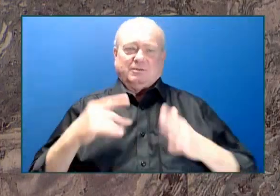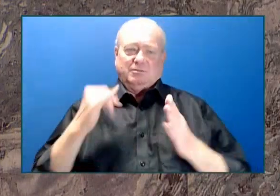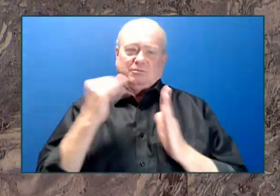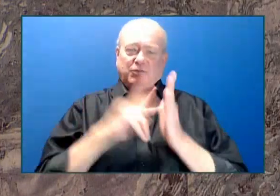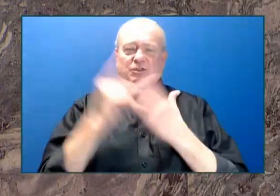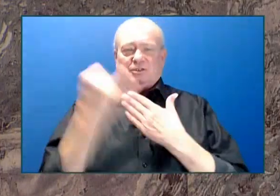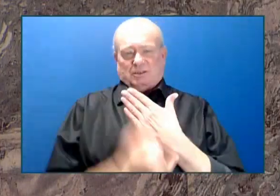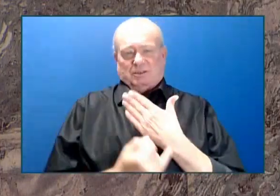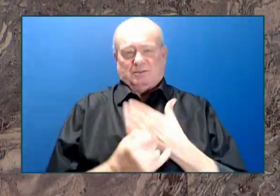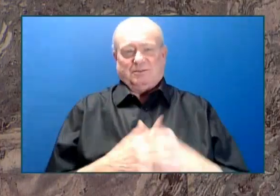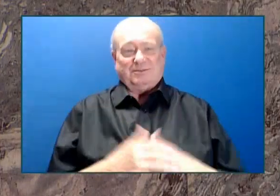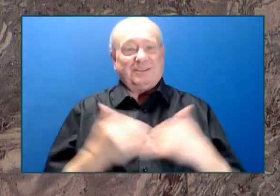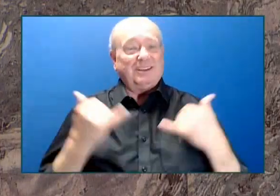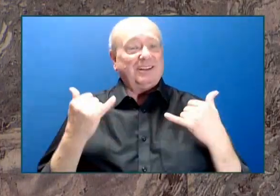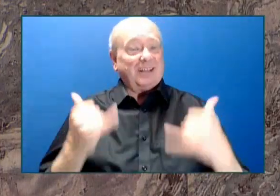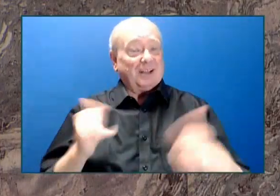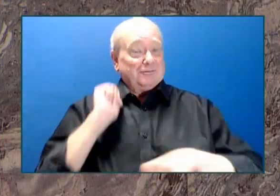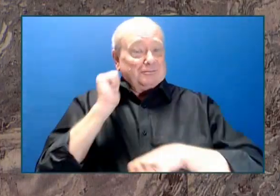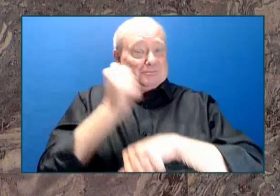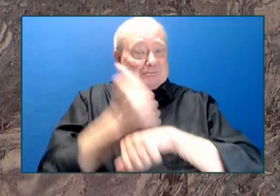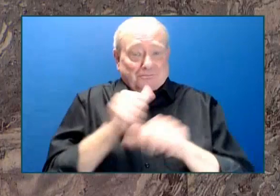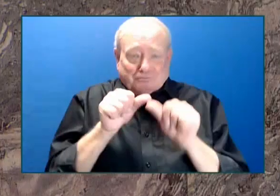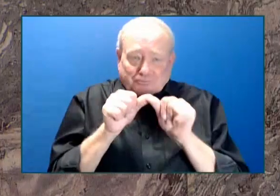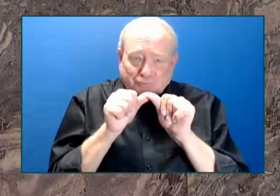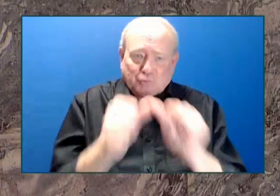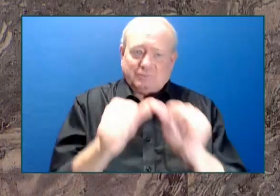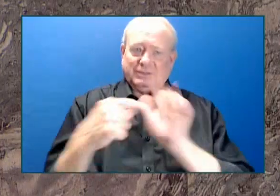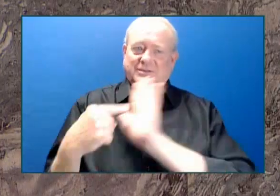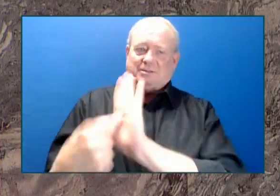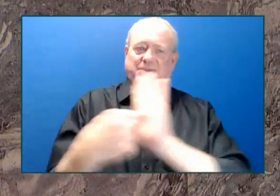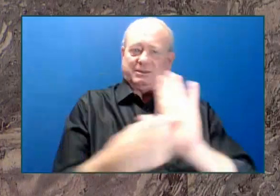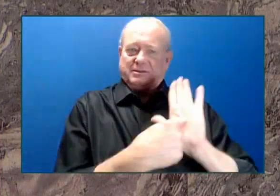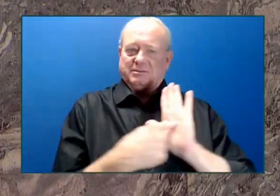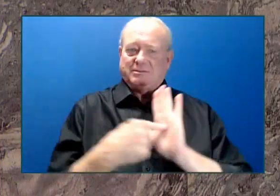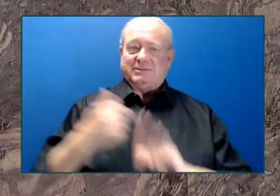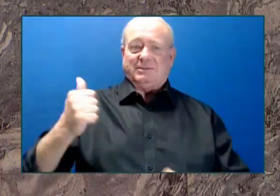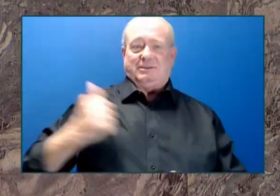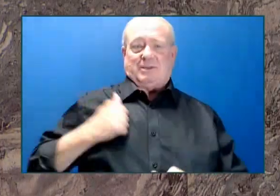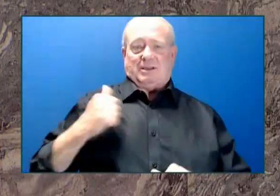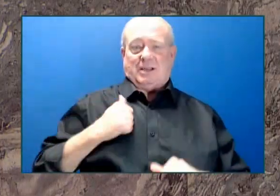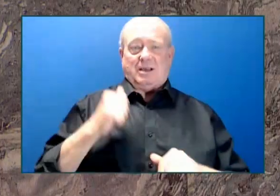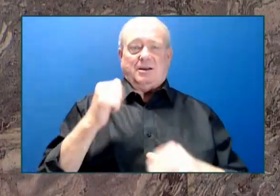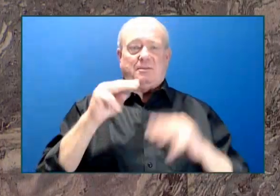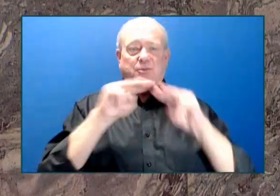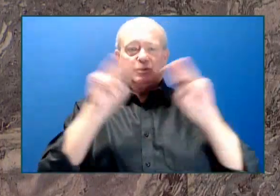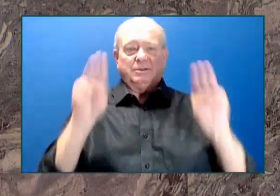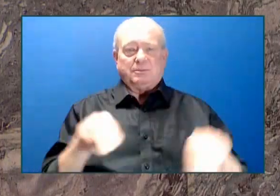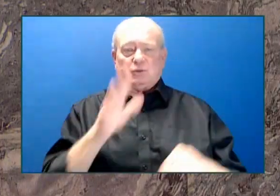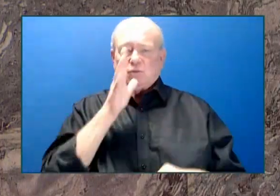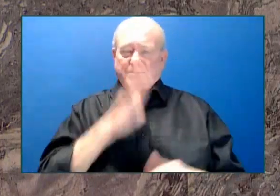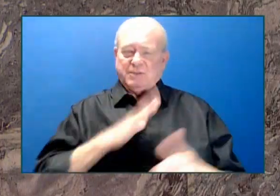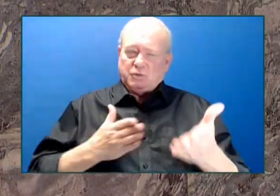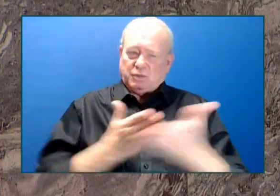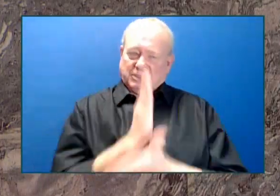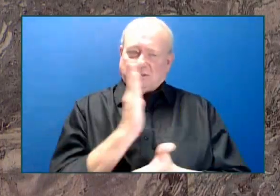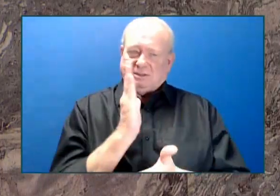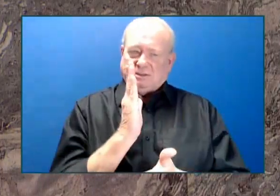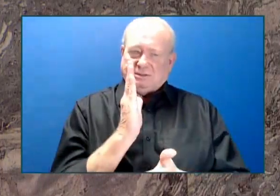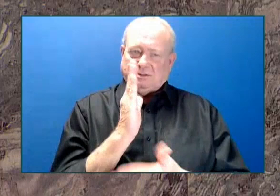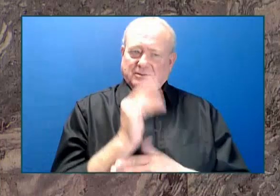Museum of Human Rights and is marked annually with Red Dress Day on May 5th to remind us of the people in our communities who have been